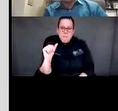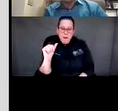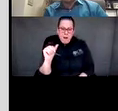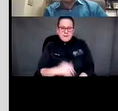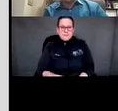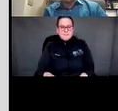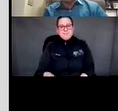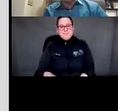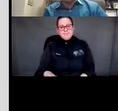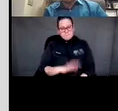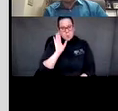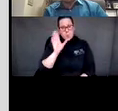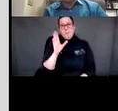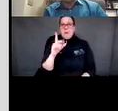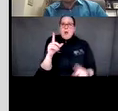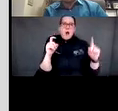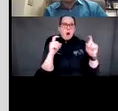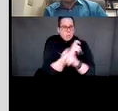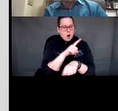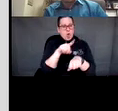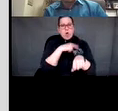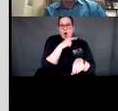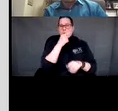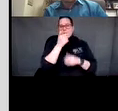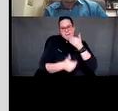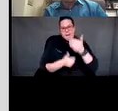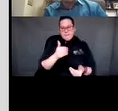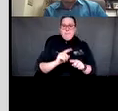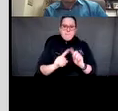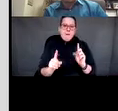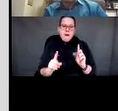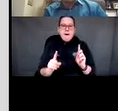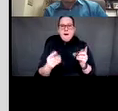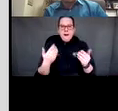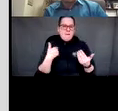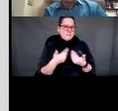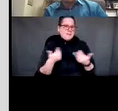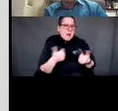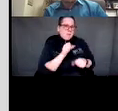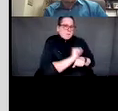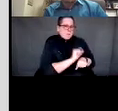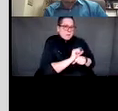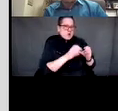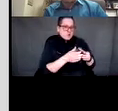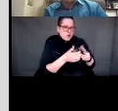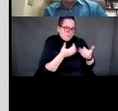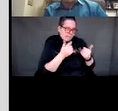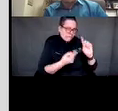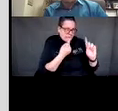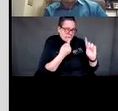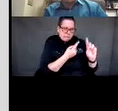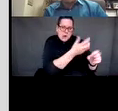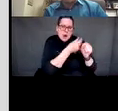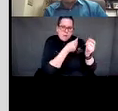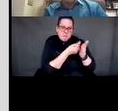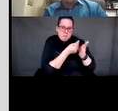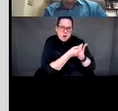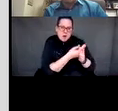be a complex and arduous process, but we do have a separate project and a separate group that's working through that.